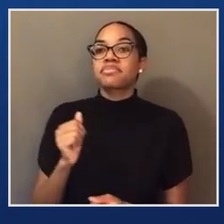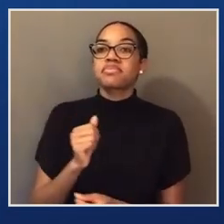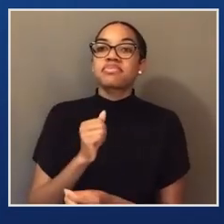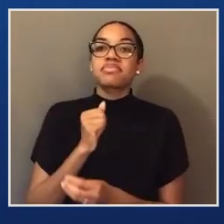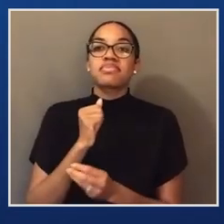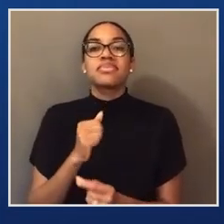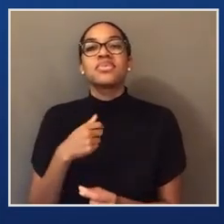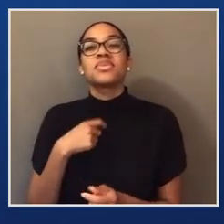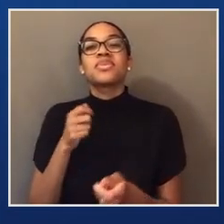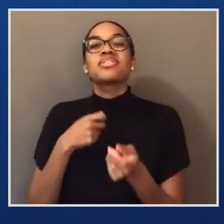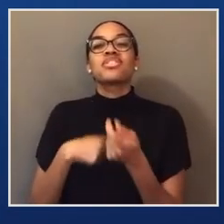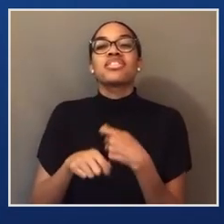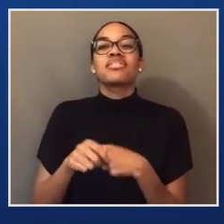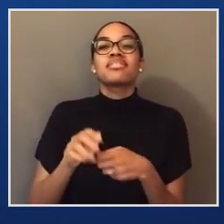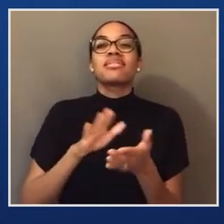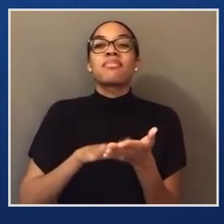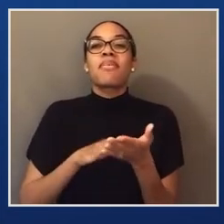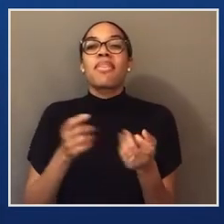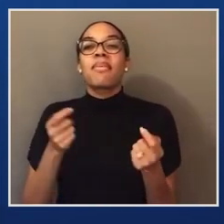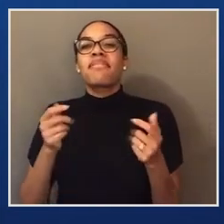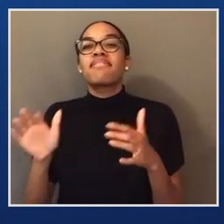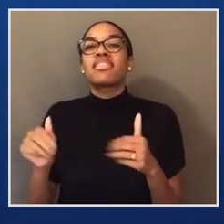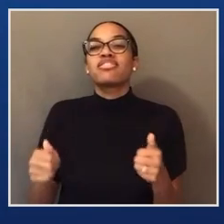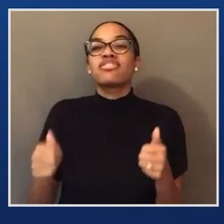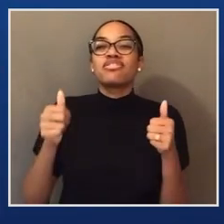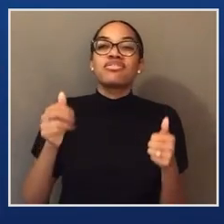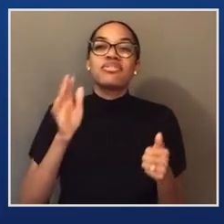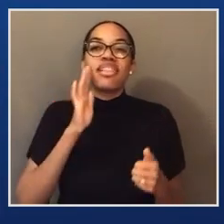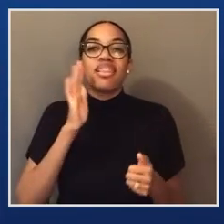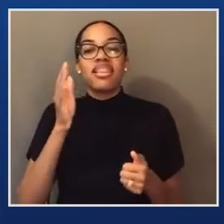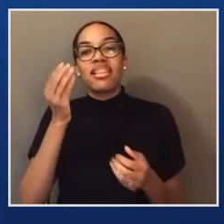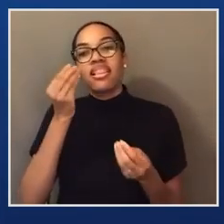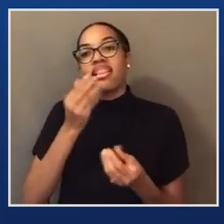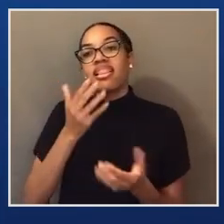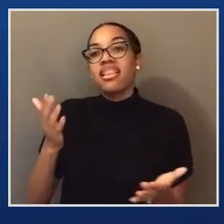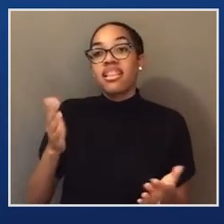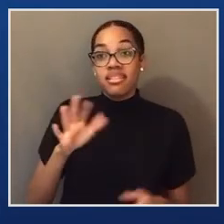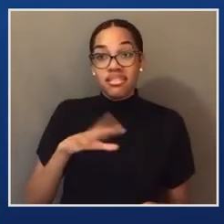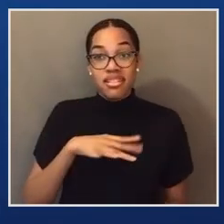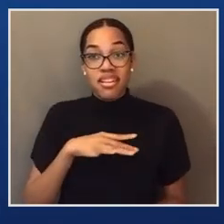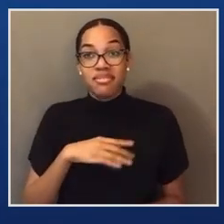we're gonna change up the tempo a little bit on this one. Clue, take it away.